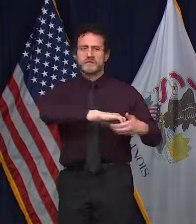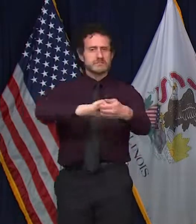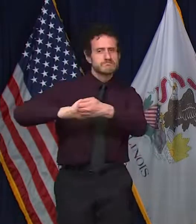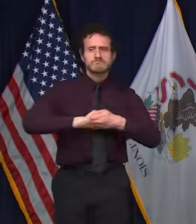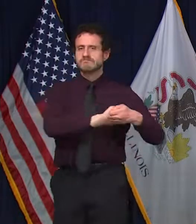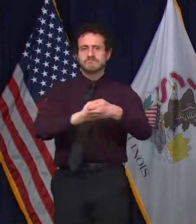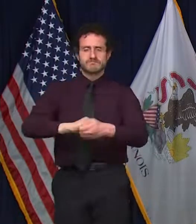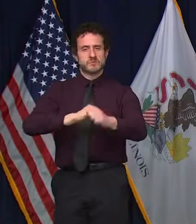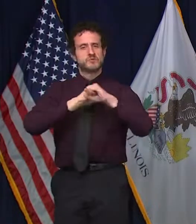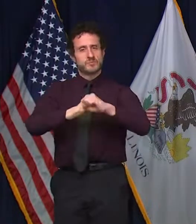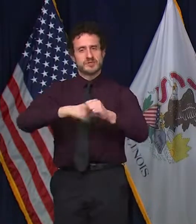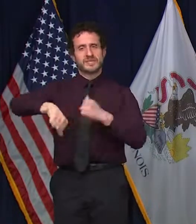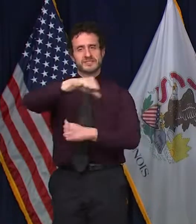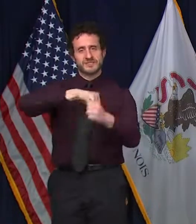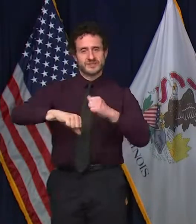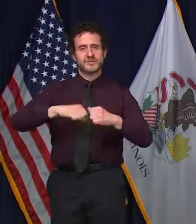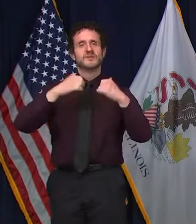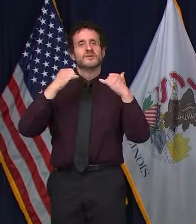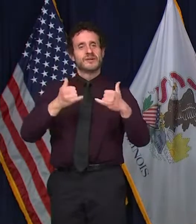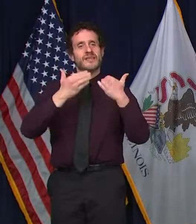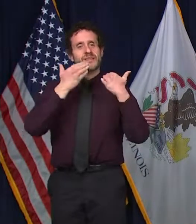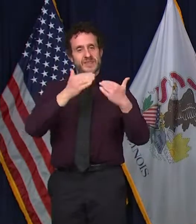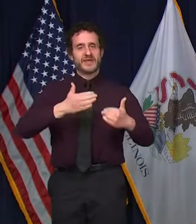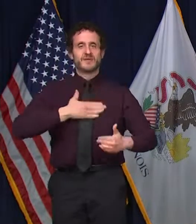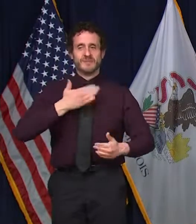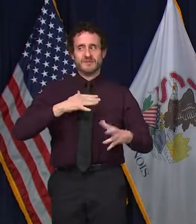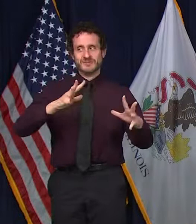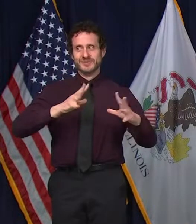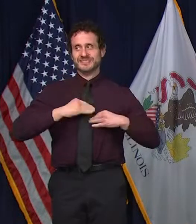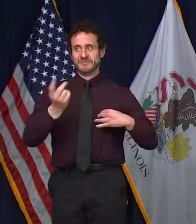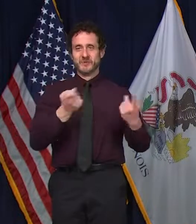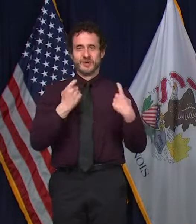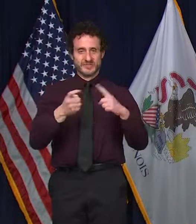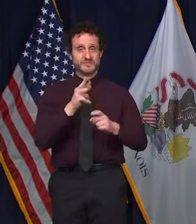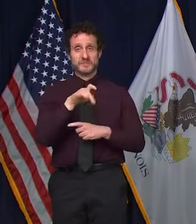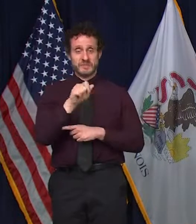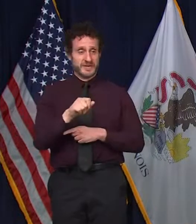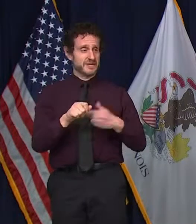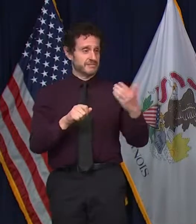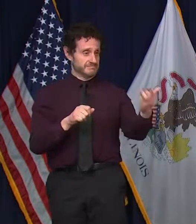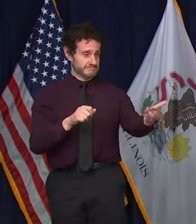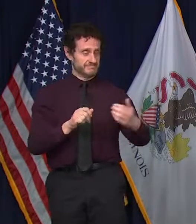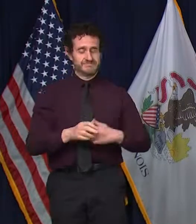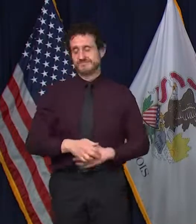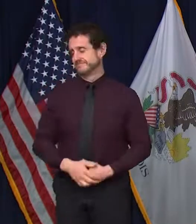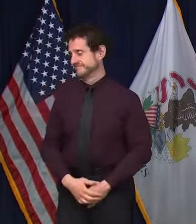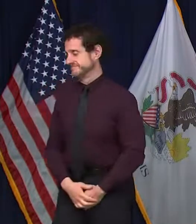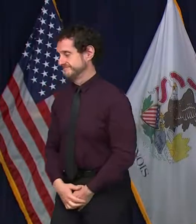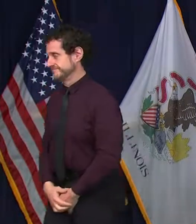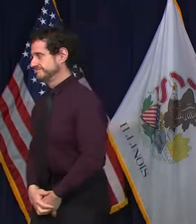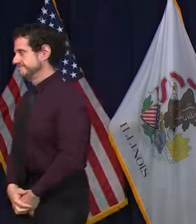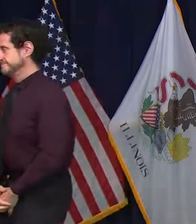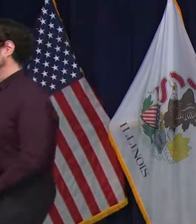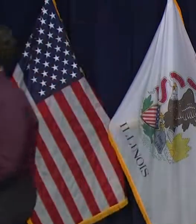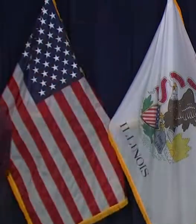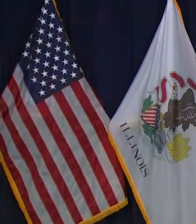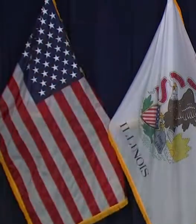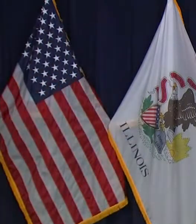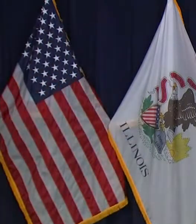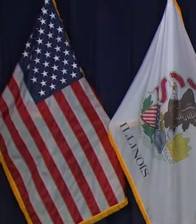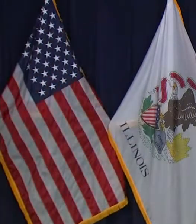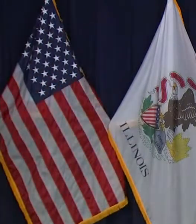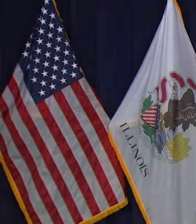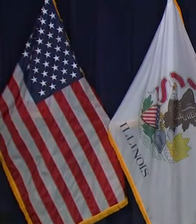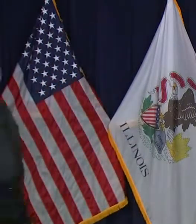Thank you, and now I'd be happy to take any questions from members of the media. Craig? Good afternoon, Governor. Nice to see you again. Good to see you. Does it feel